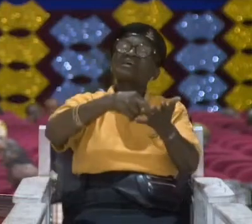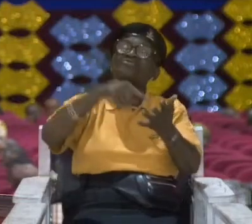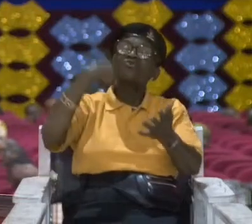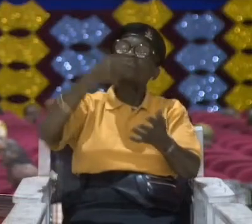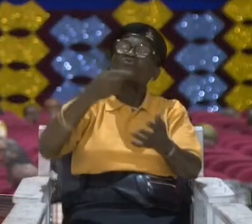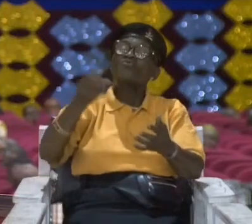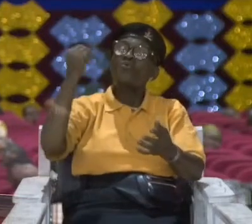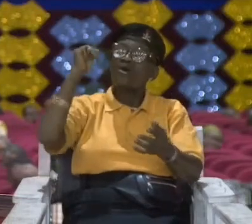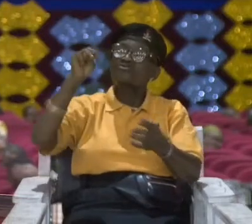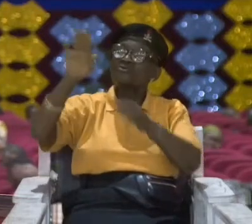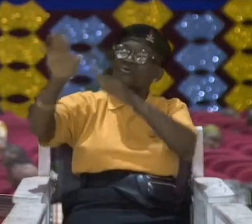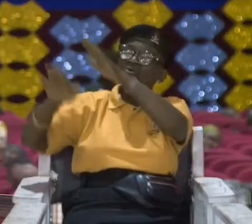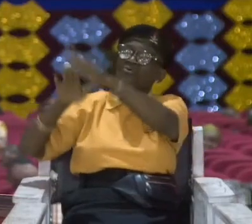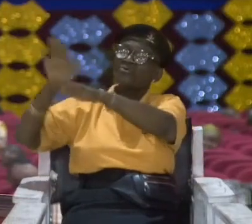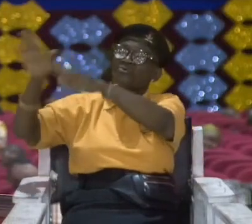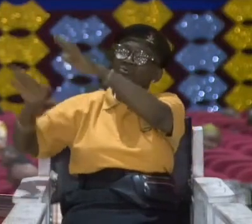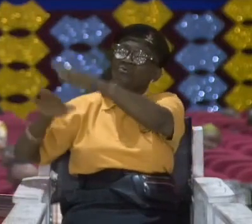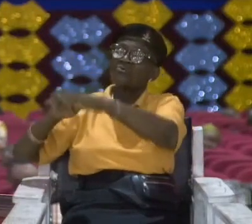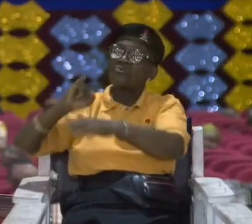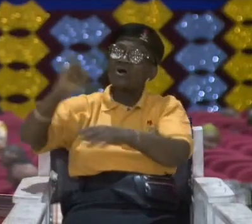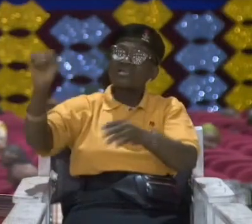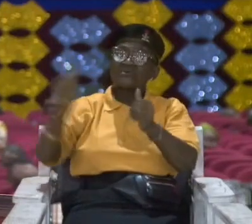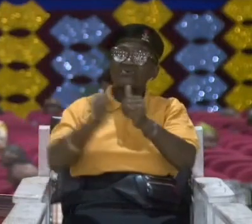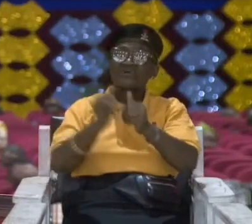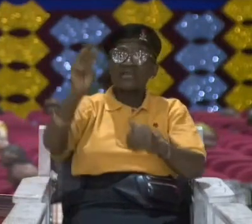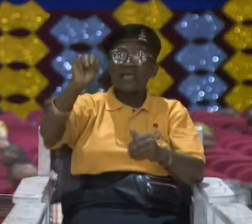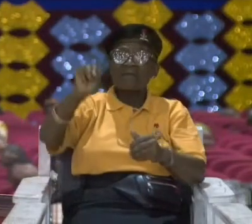Then when they got to where they were going,